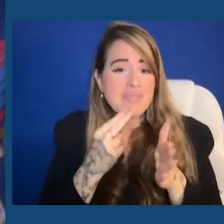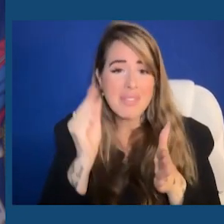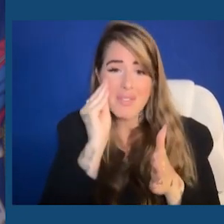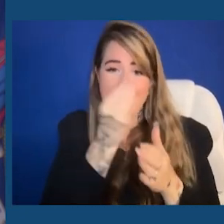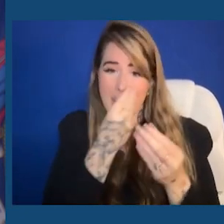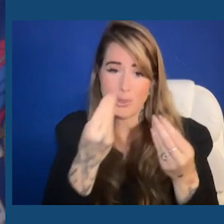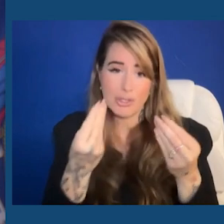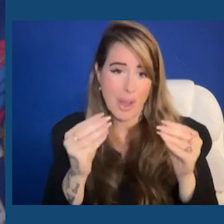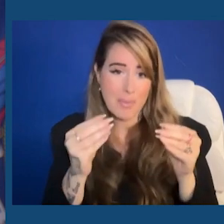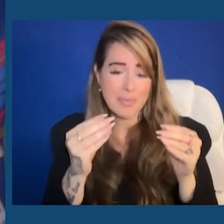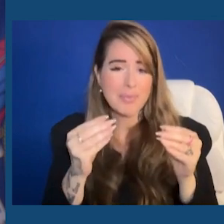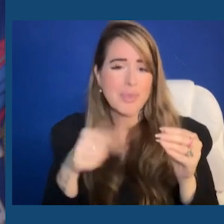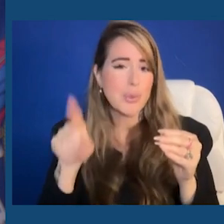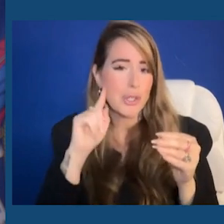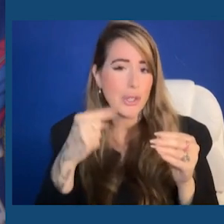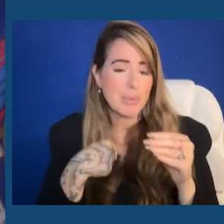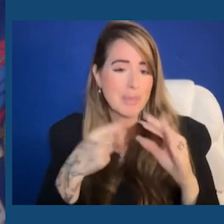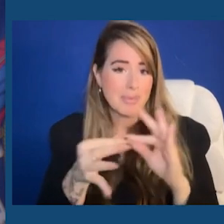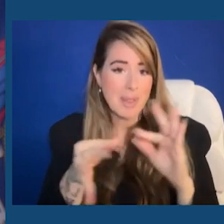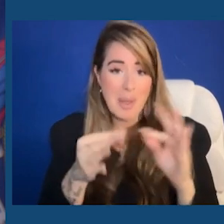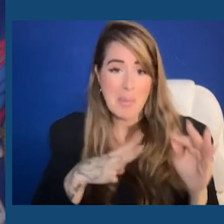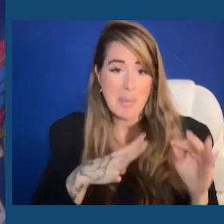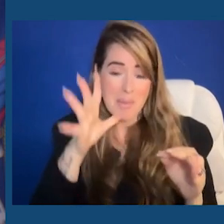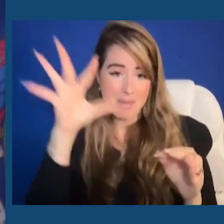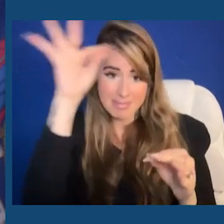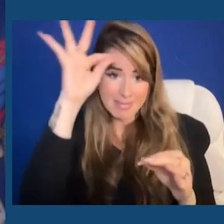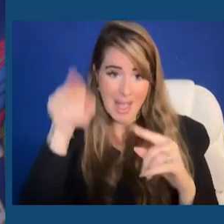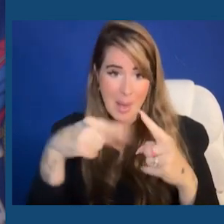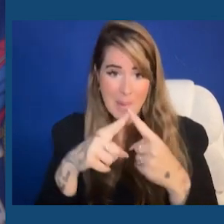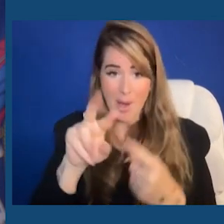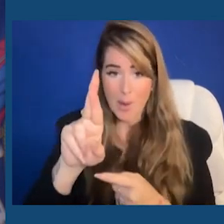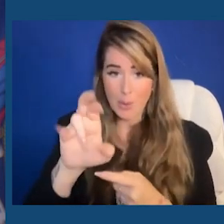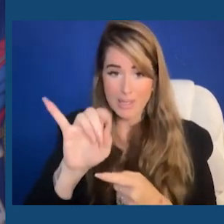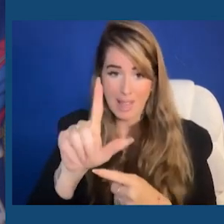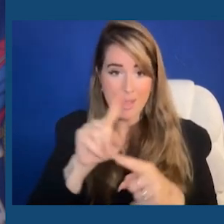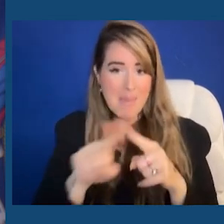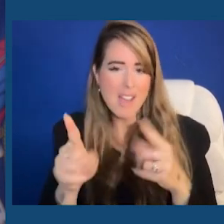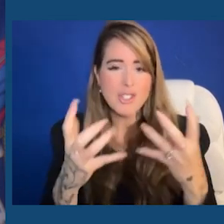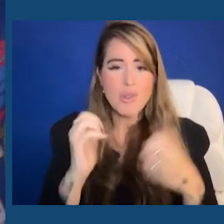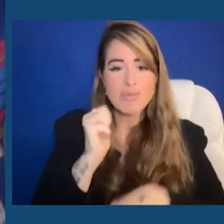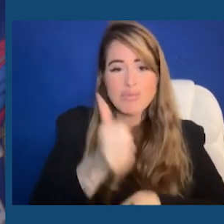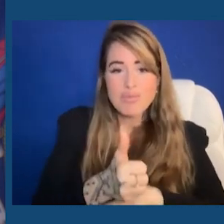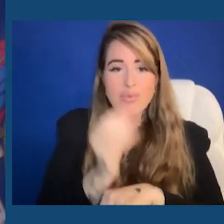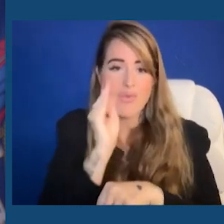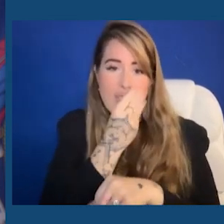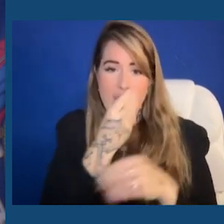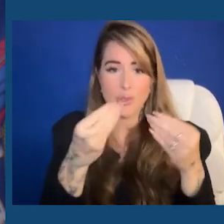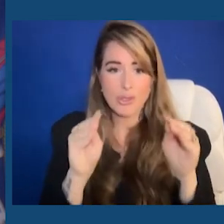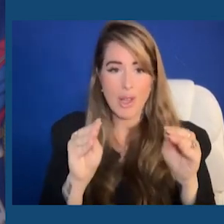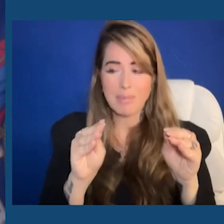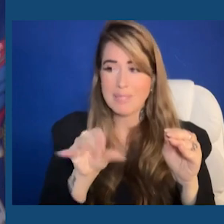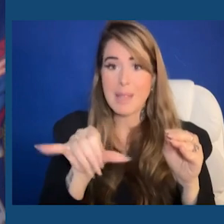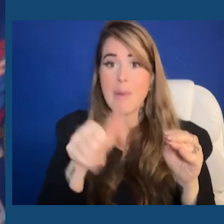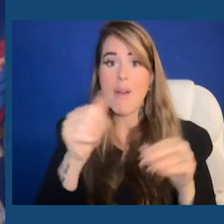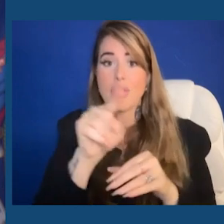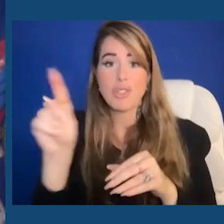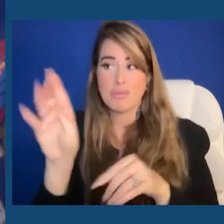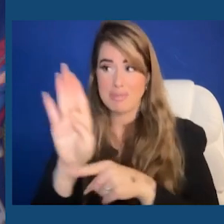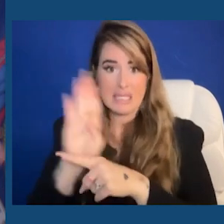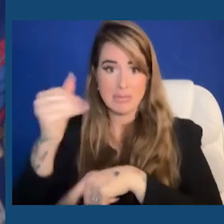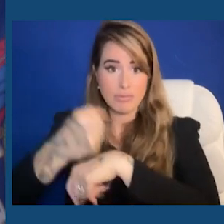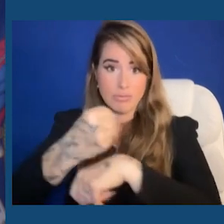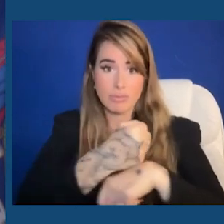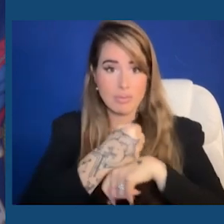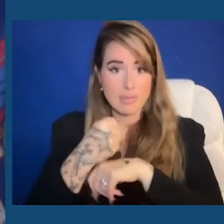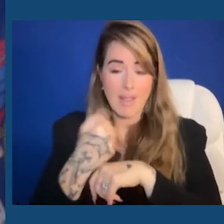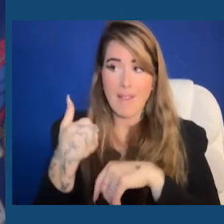story. She didn't know a darn thing about retail, but she wanted to have a little shop in our community at a time when every other business had gone out of business, signs in front of